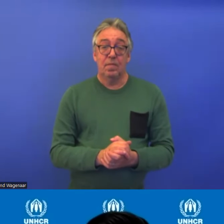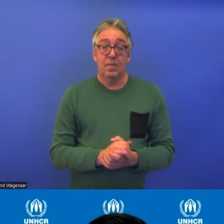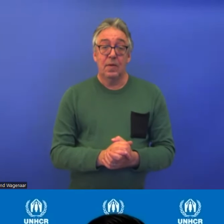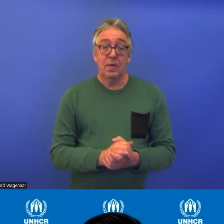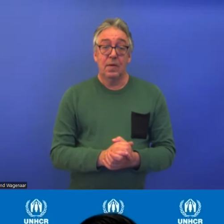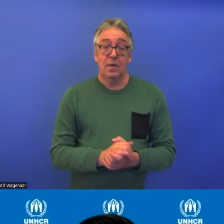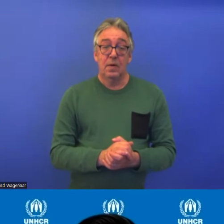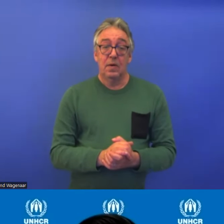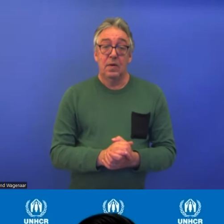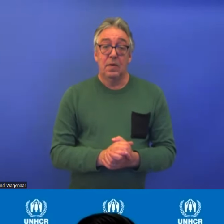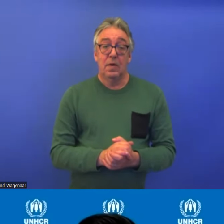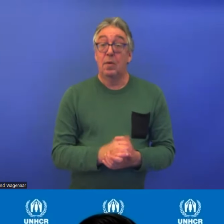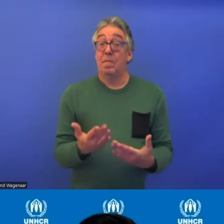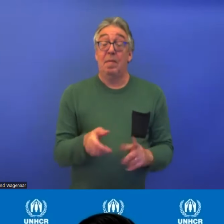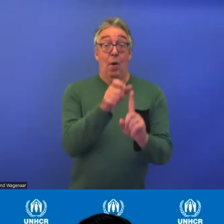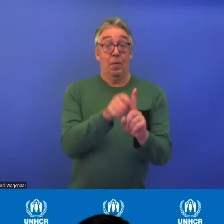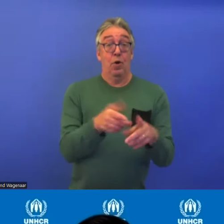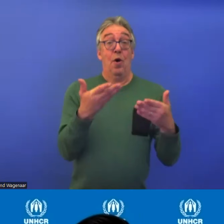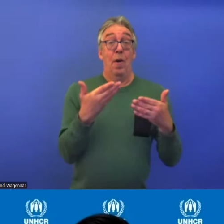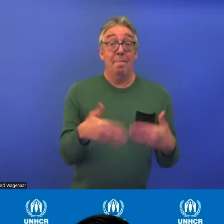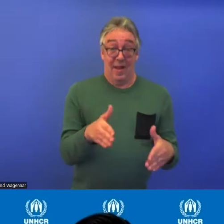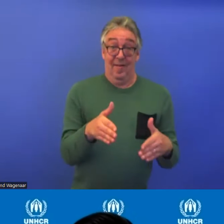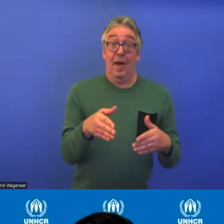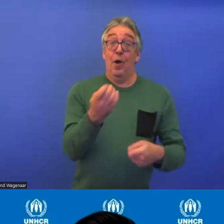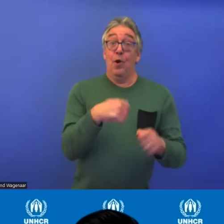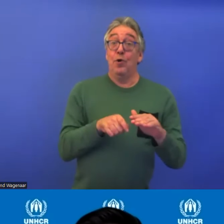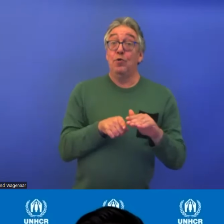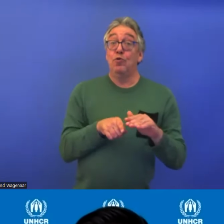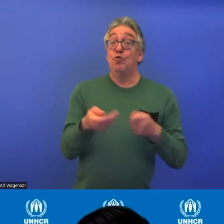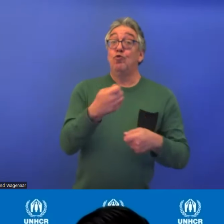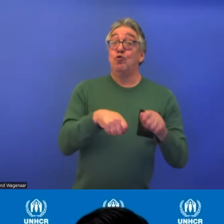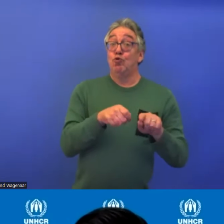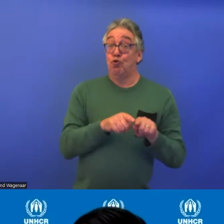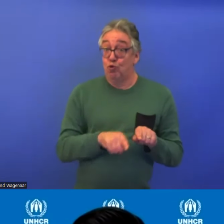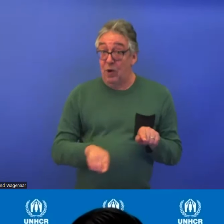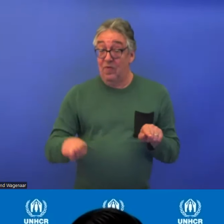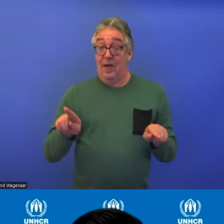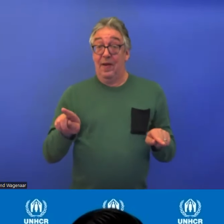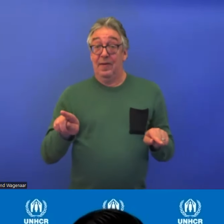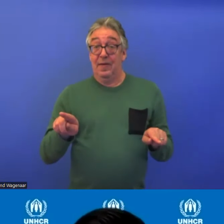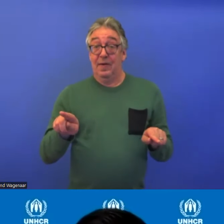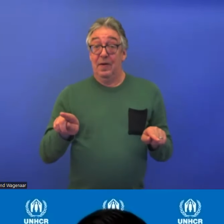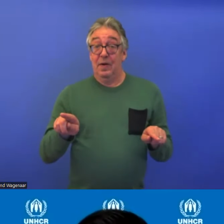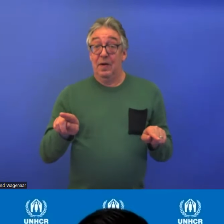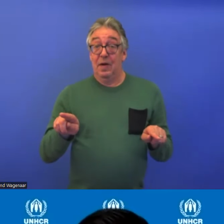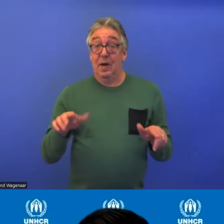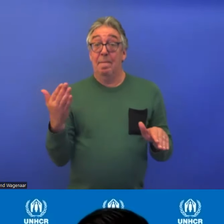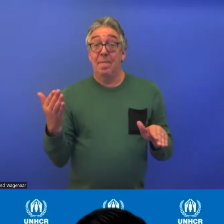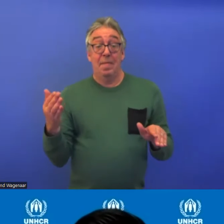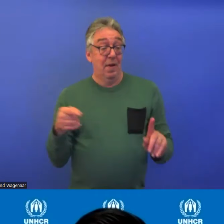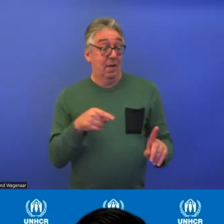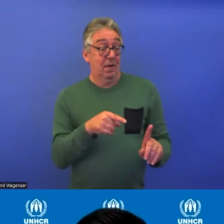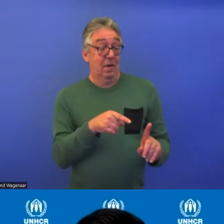person who may have been trafficked could then have refugee protection if they were returned to a country where they might not have